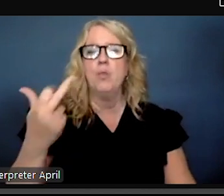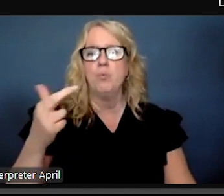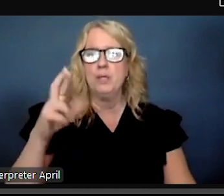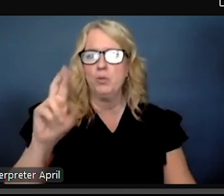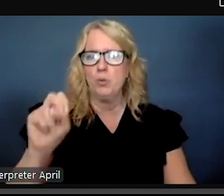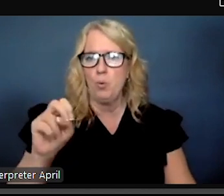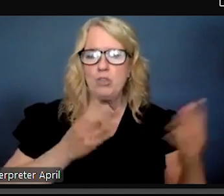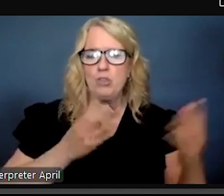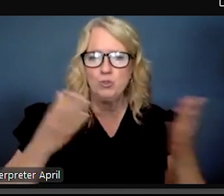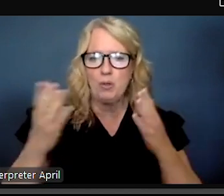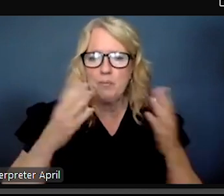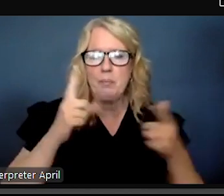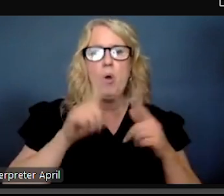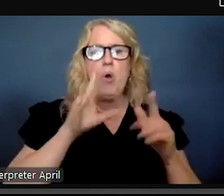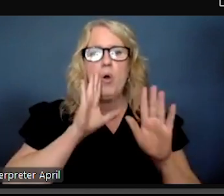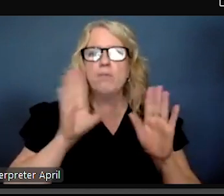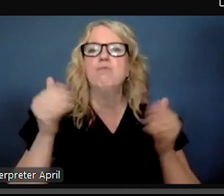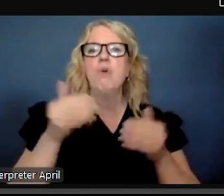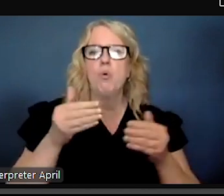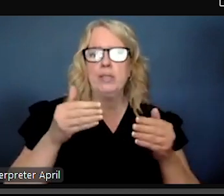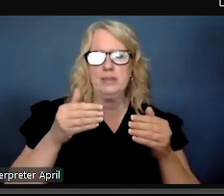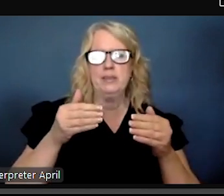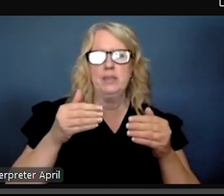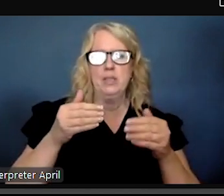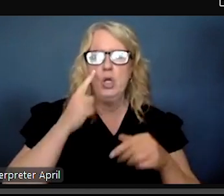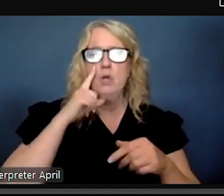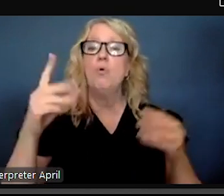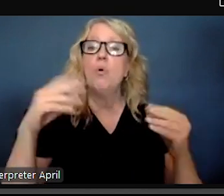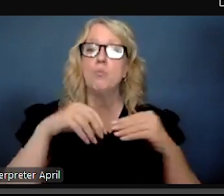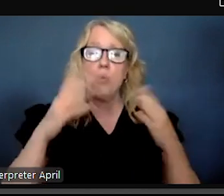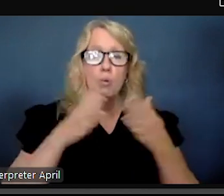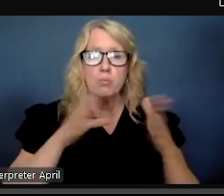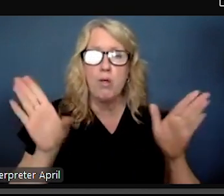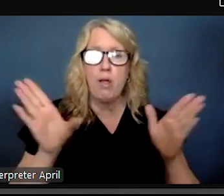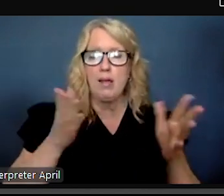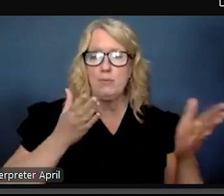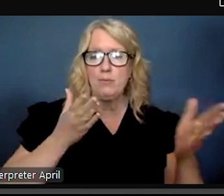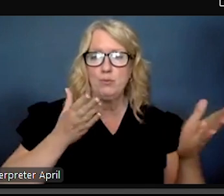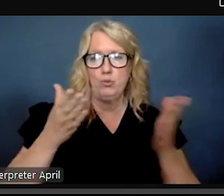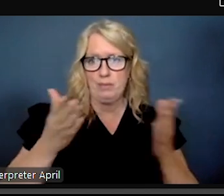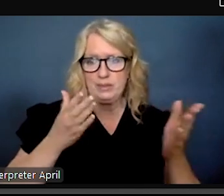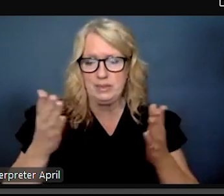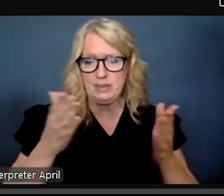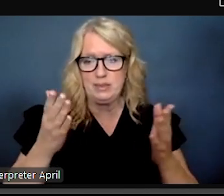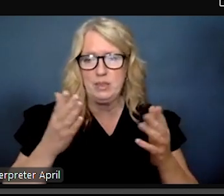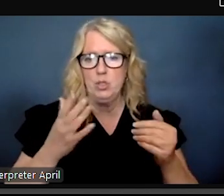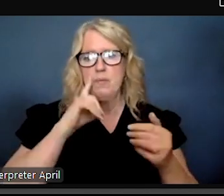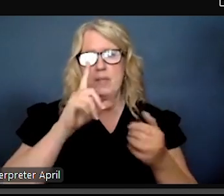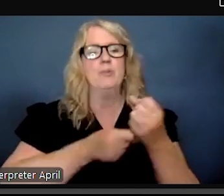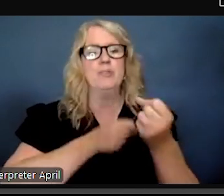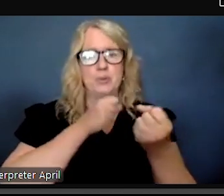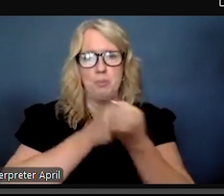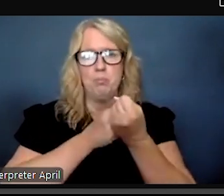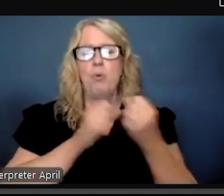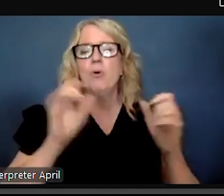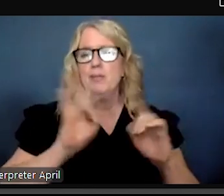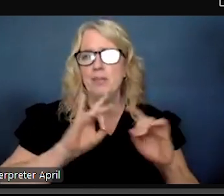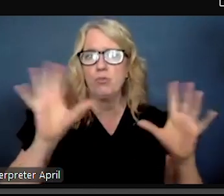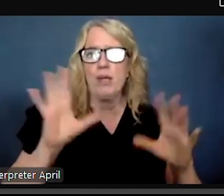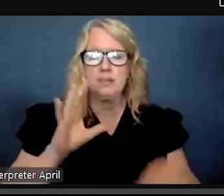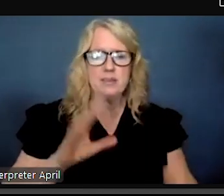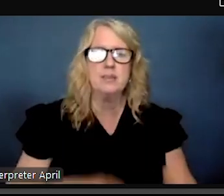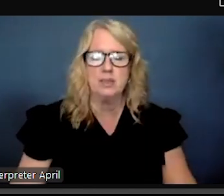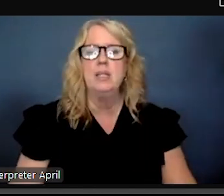services or focus one more a broader set of services that supports crisis that